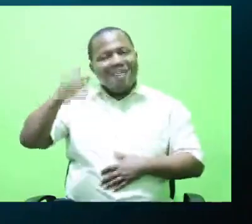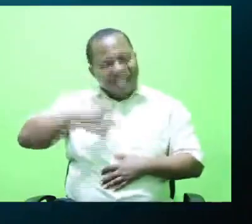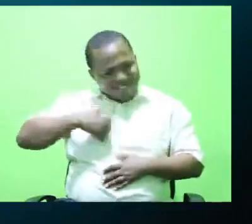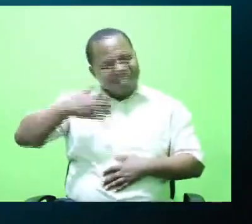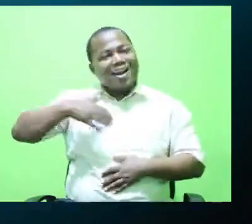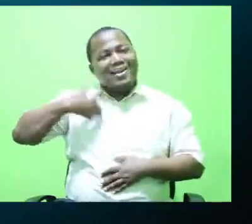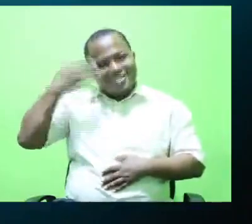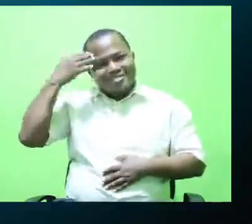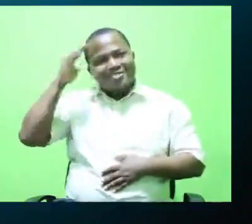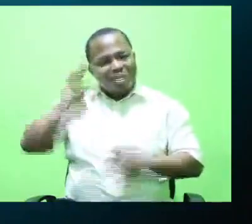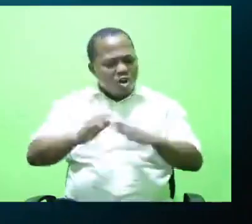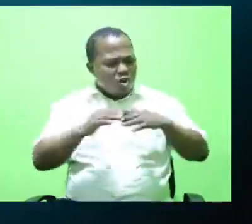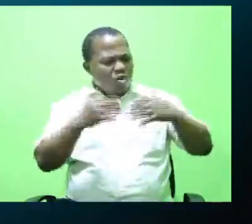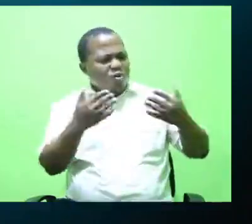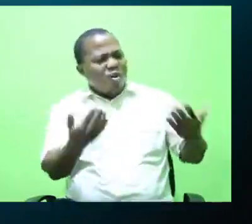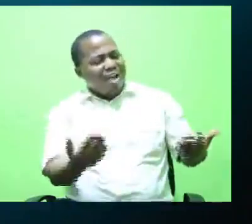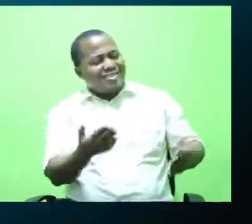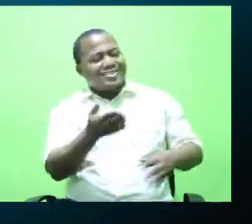I want to know.